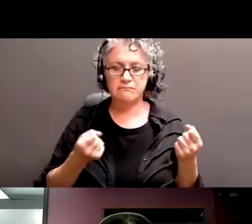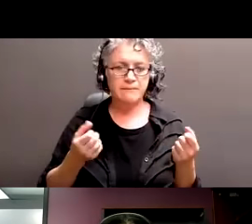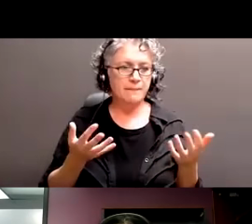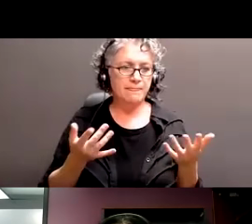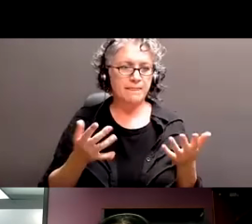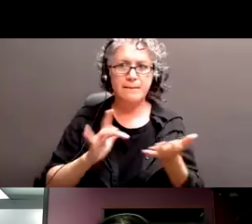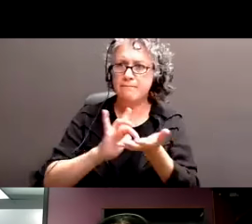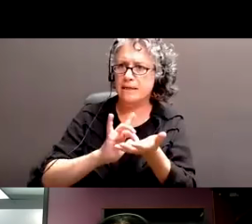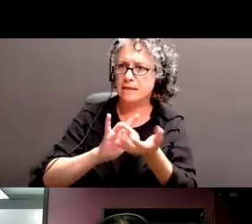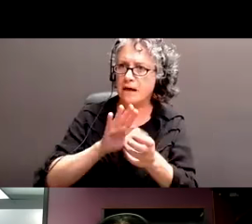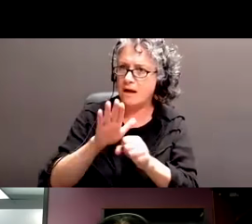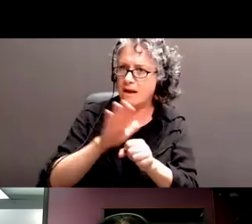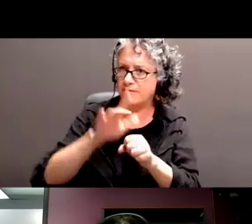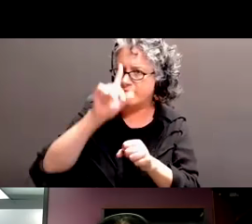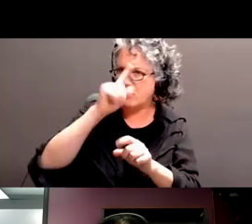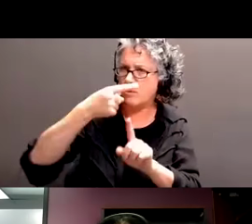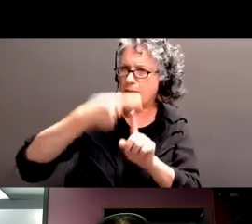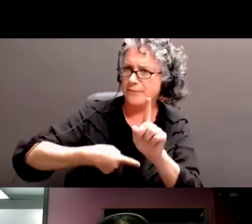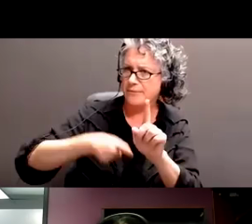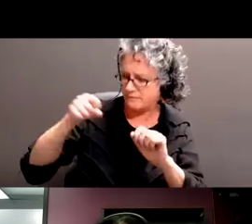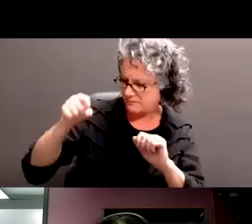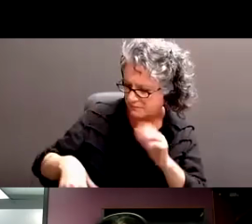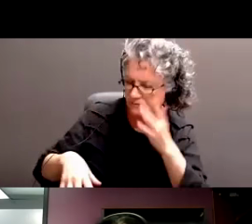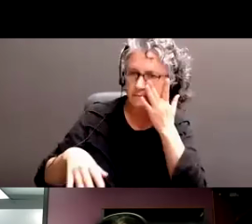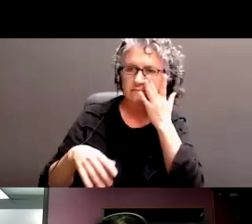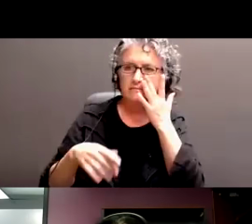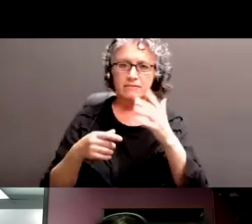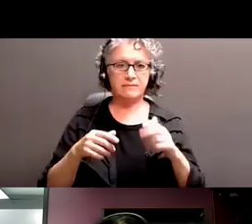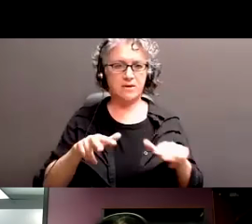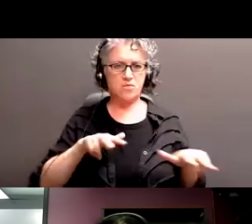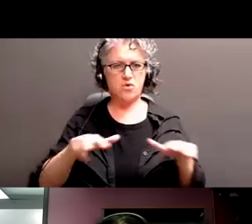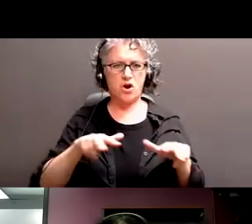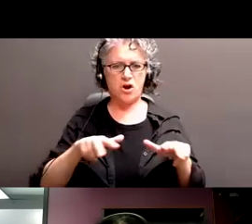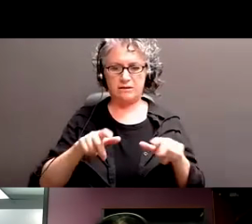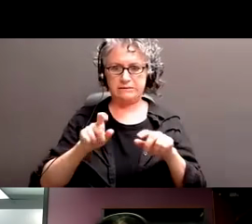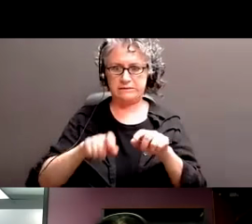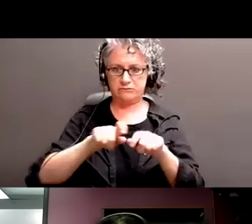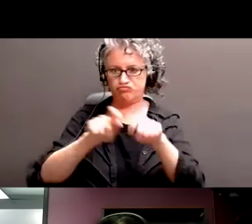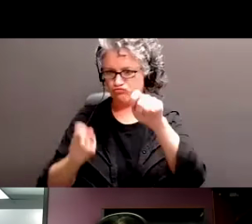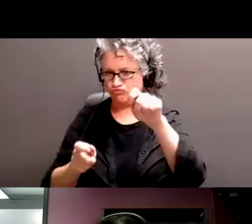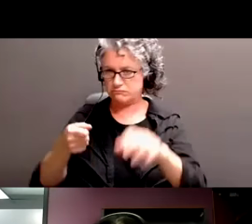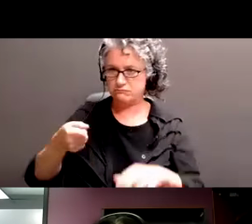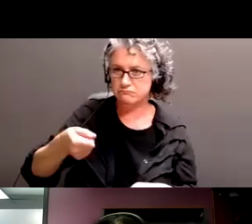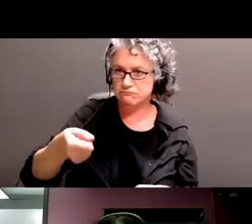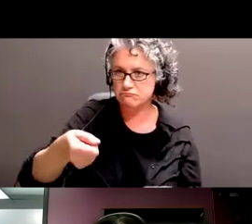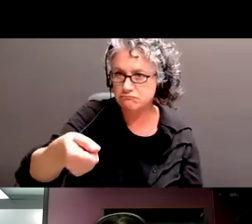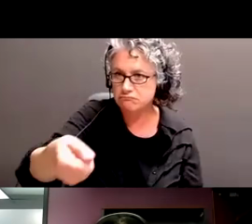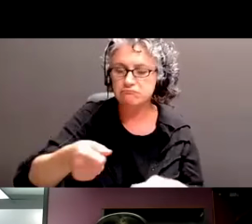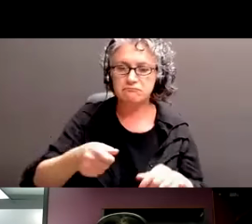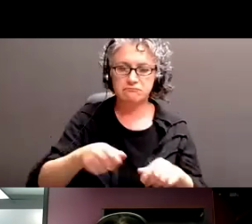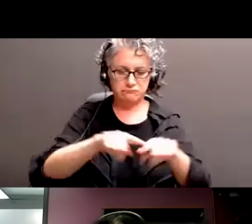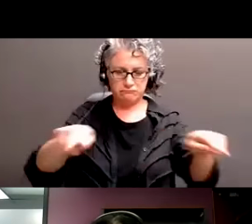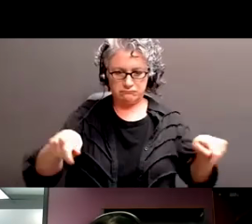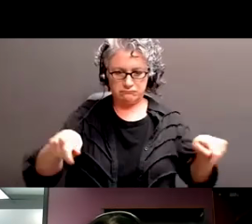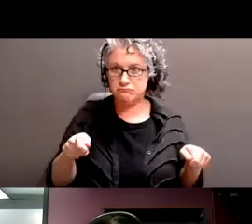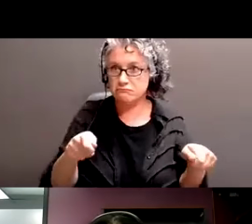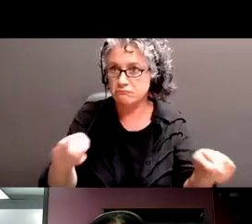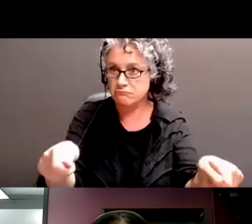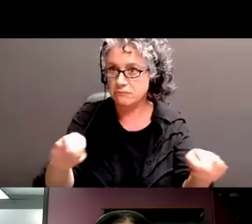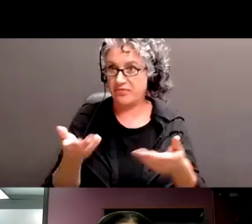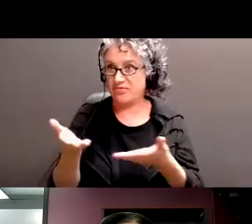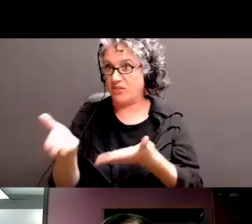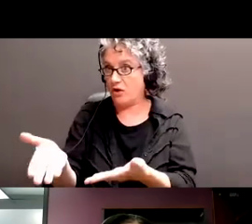month, having access to their ambulatory devices or any aids that assist with communication if they need